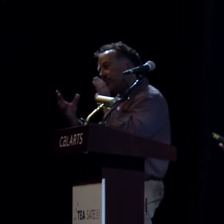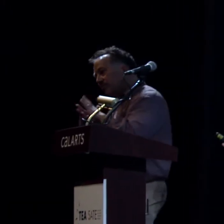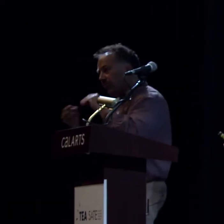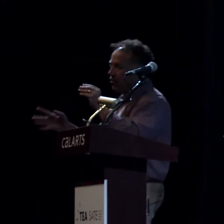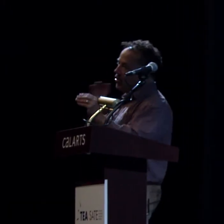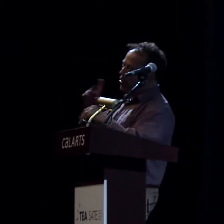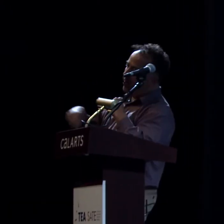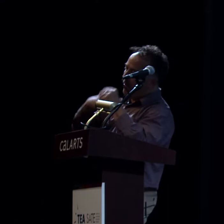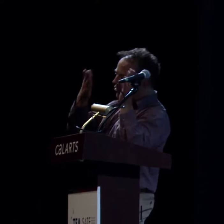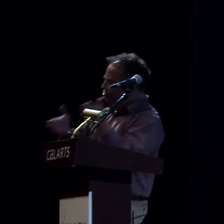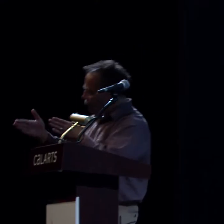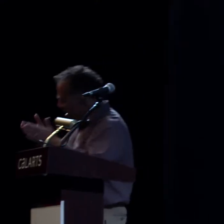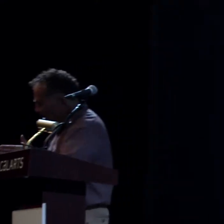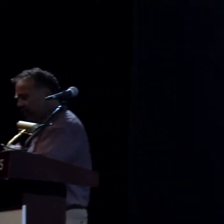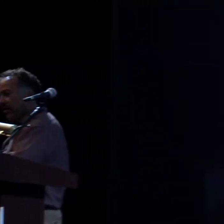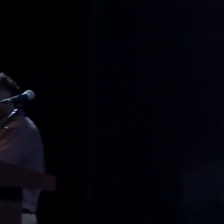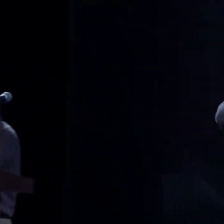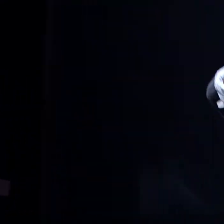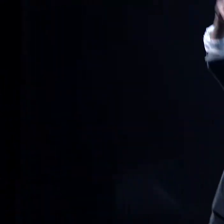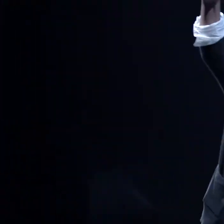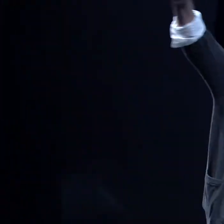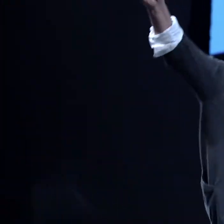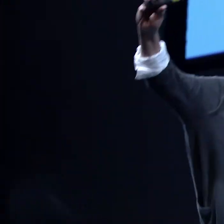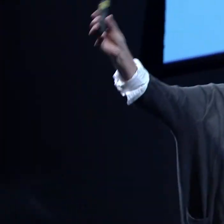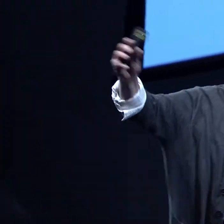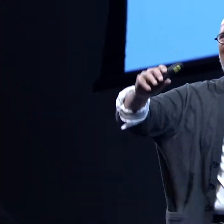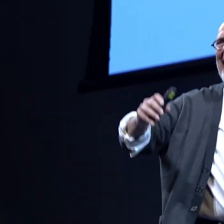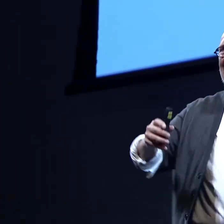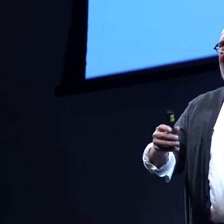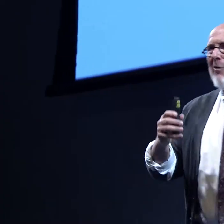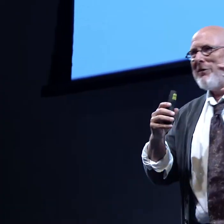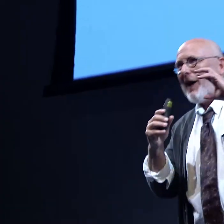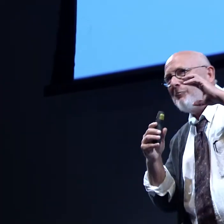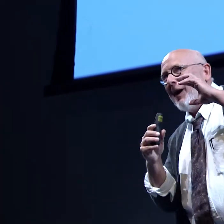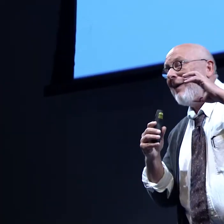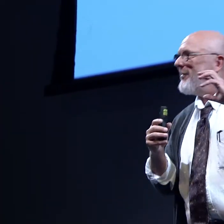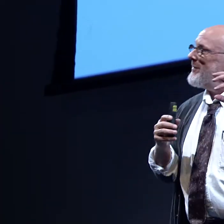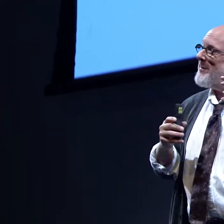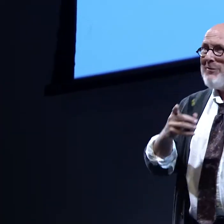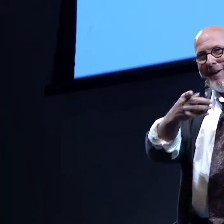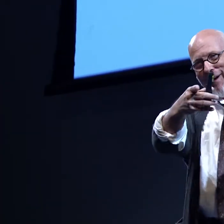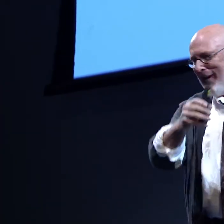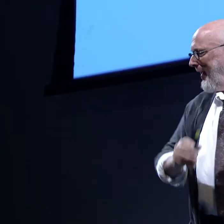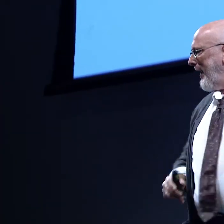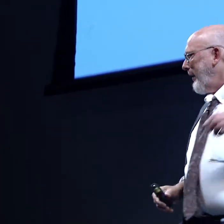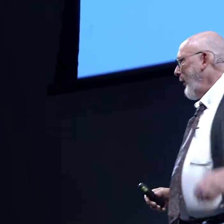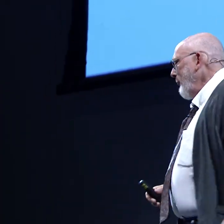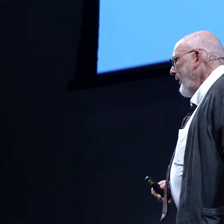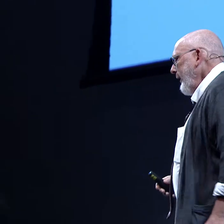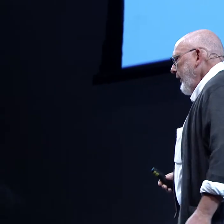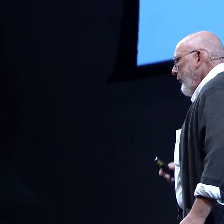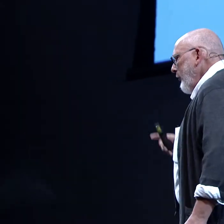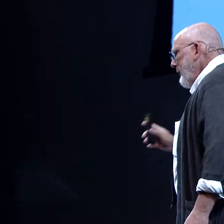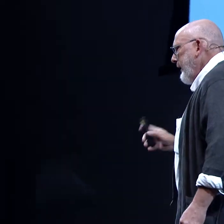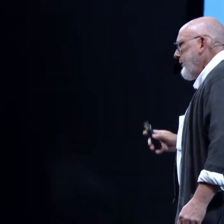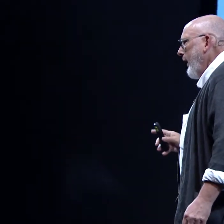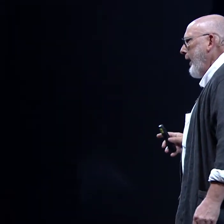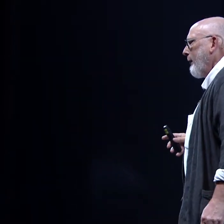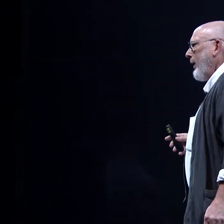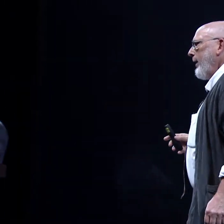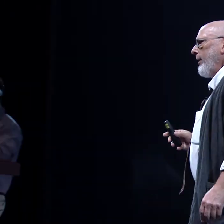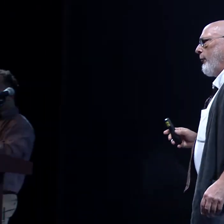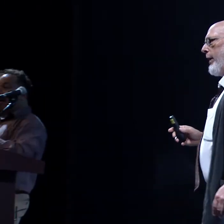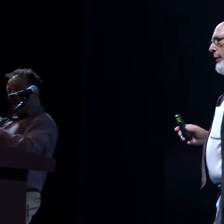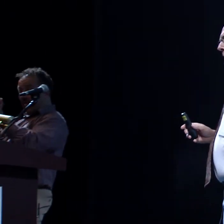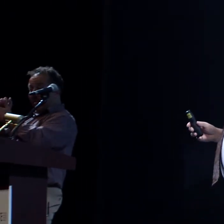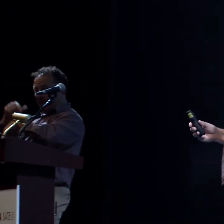about the strategies and say, hey, you know, when you're in that room with the big door, and I was hiding behind, you didn't see me. And it occurred to me at that